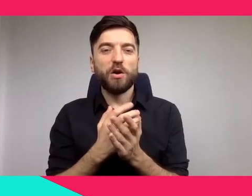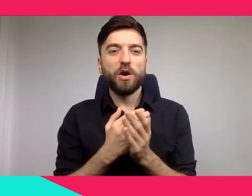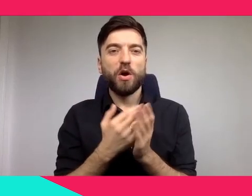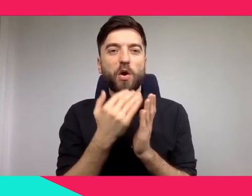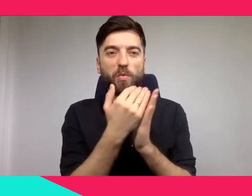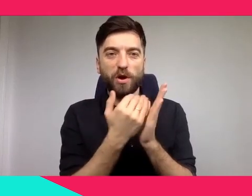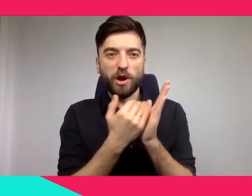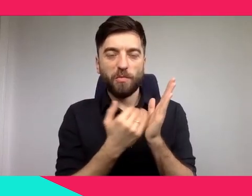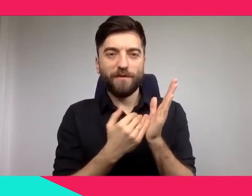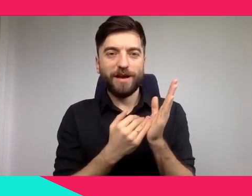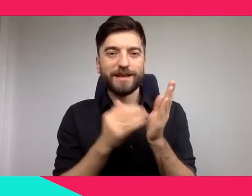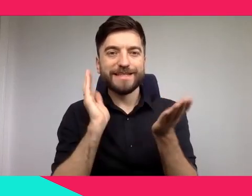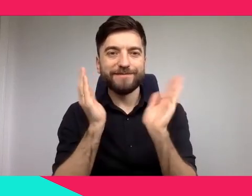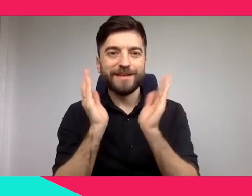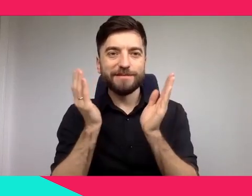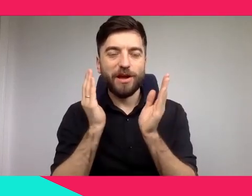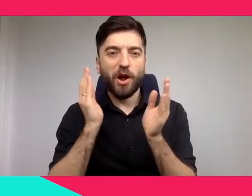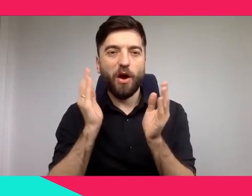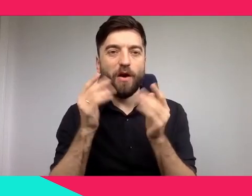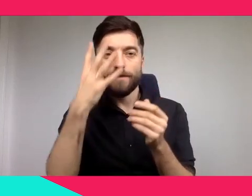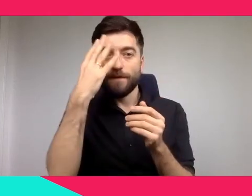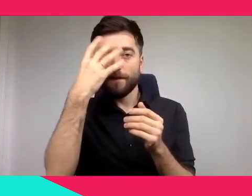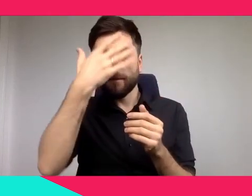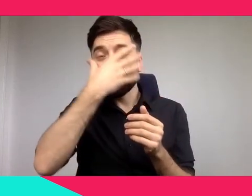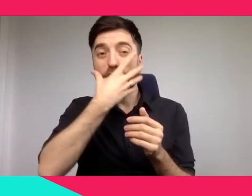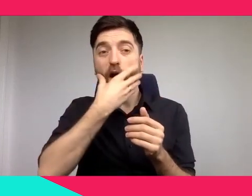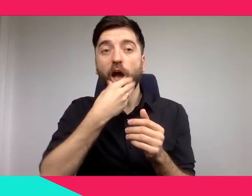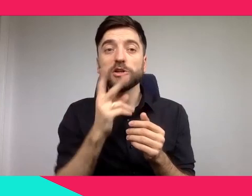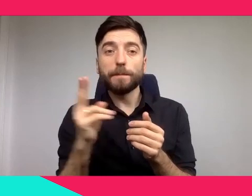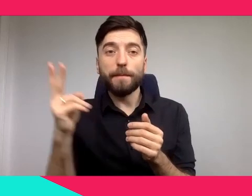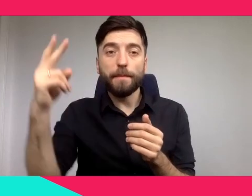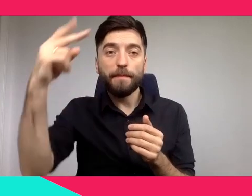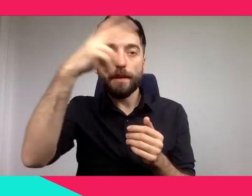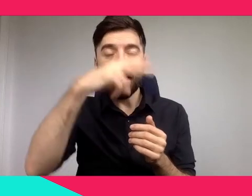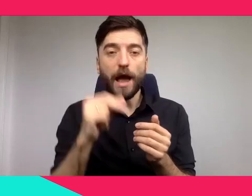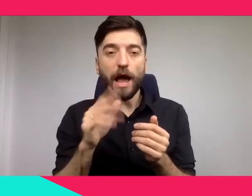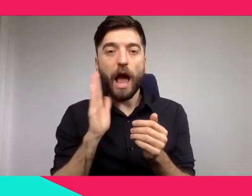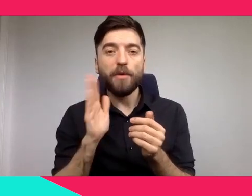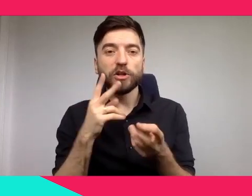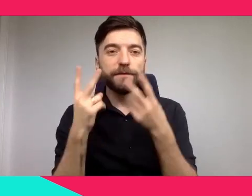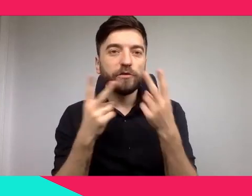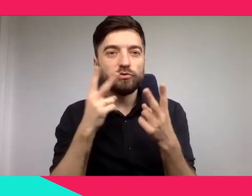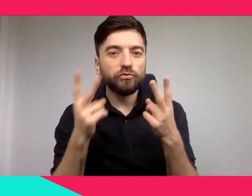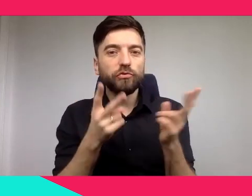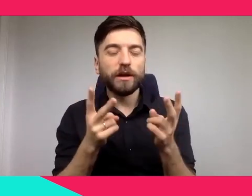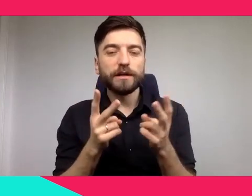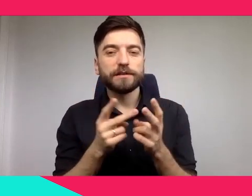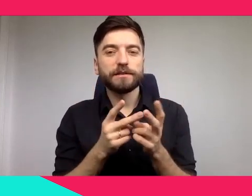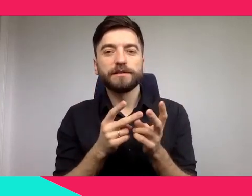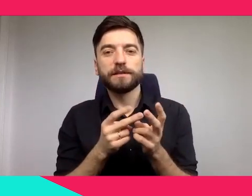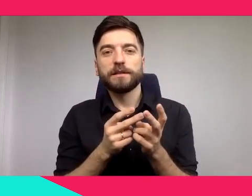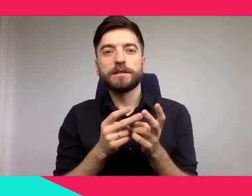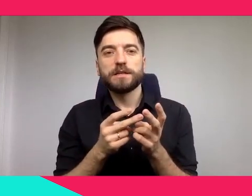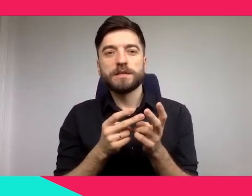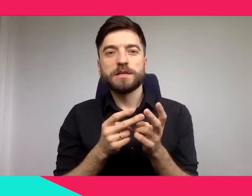it. And you could choose faces by gender, faces by century, looking left, looking right, looking up, looking down, and